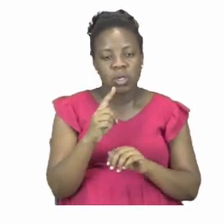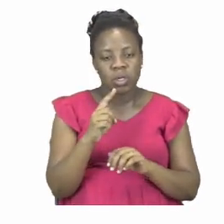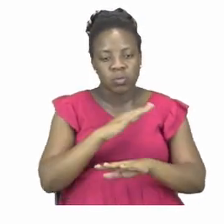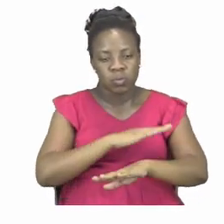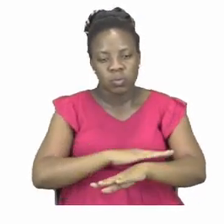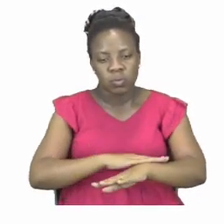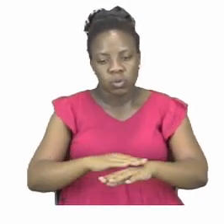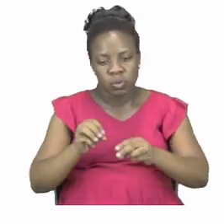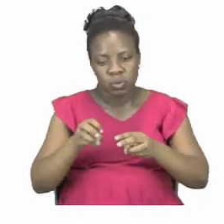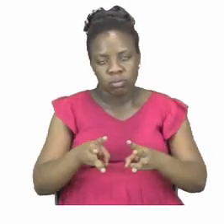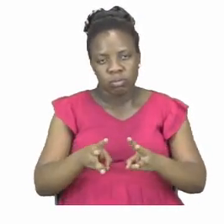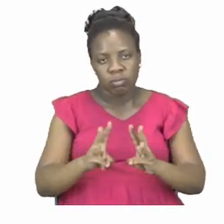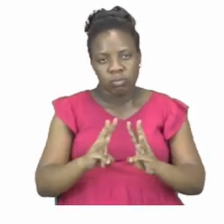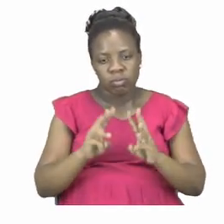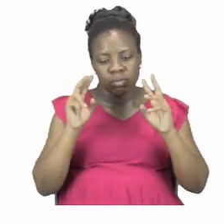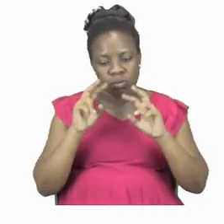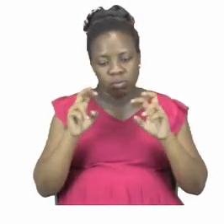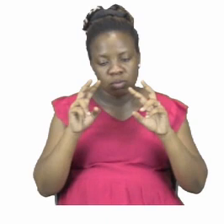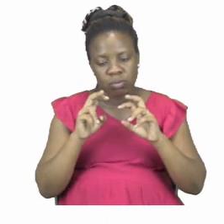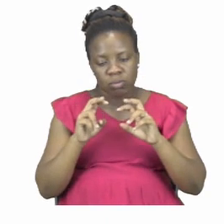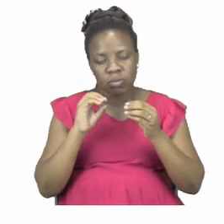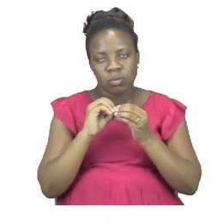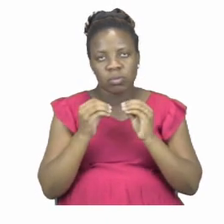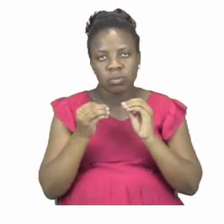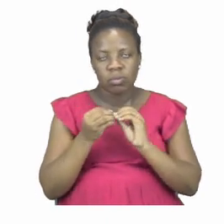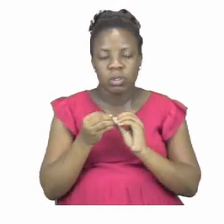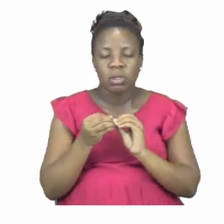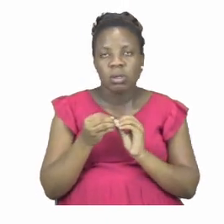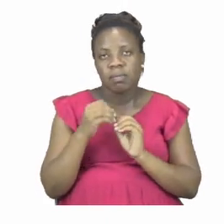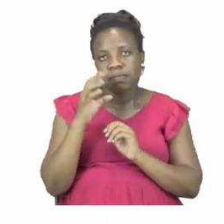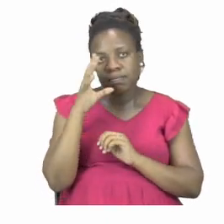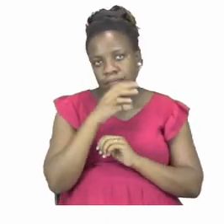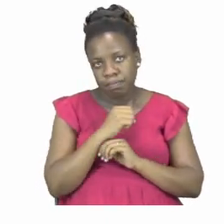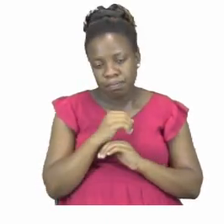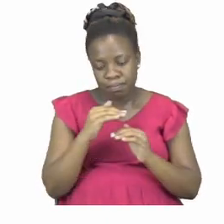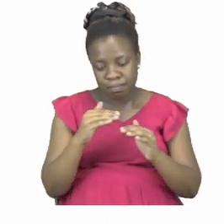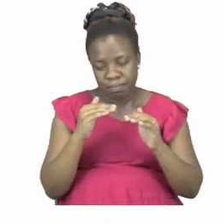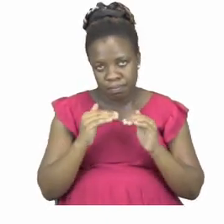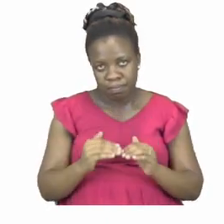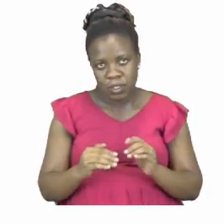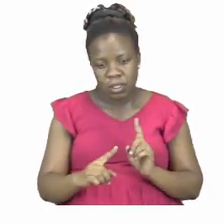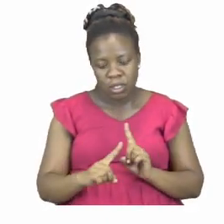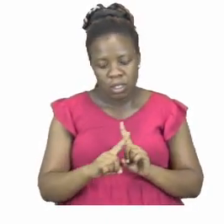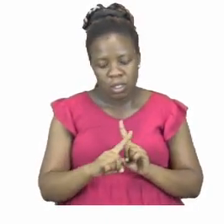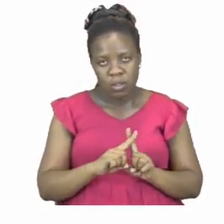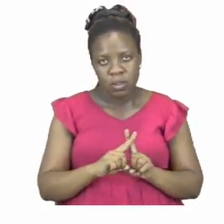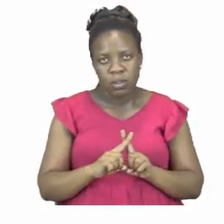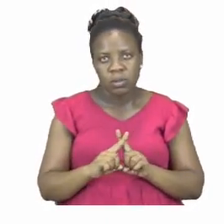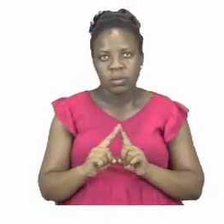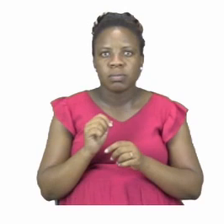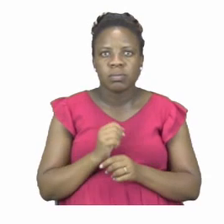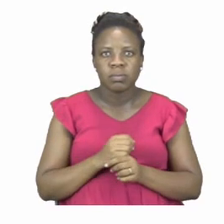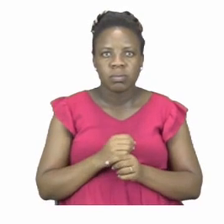missing number. And then after that, there's also multiplication. This time, instead of having it